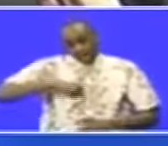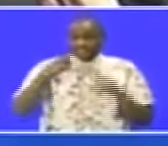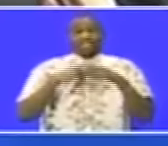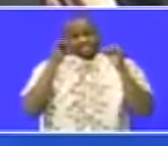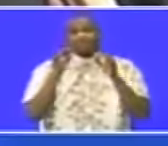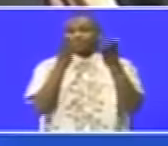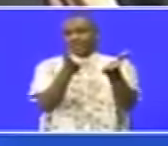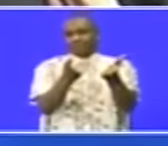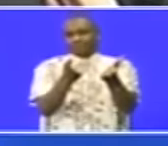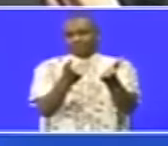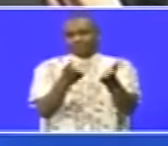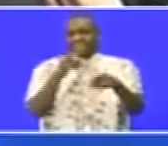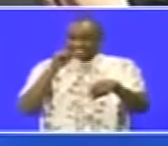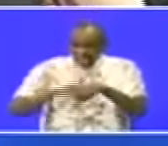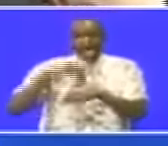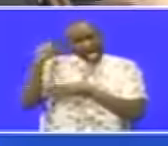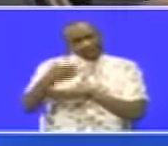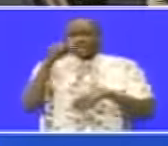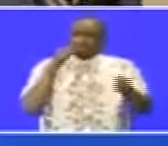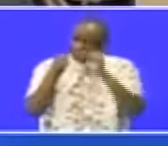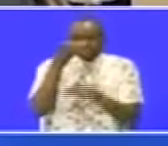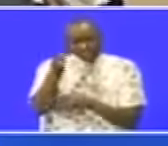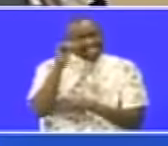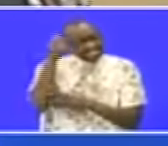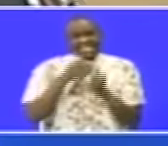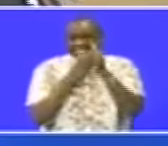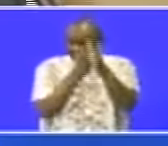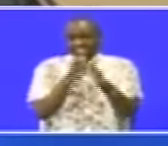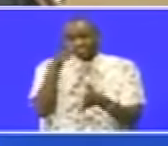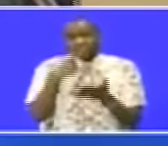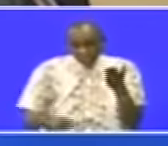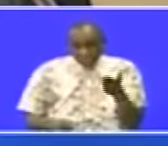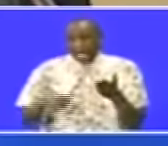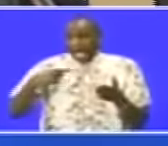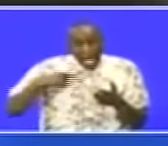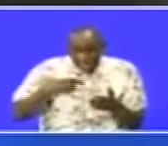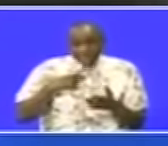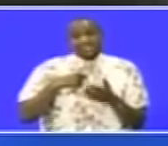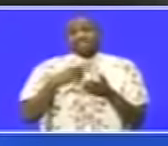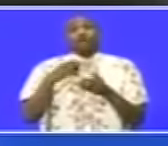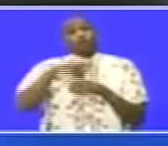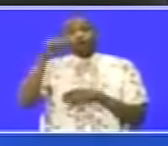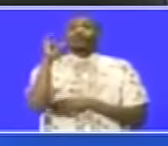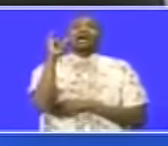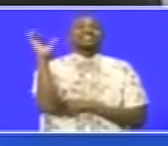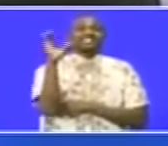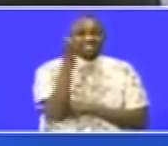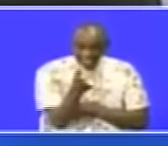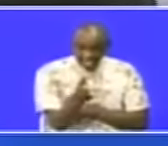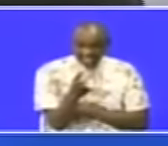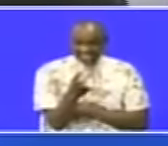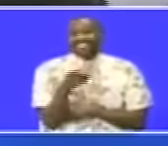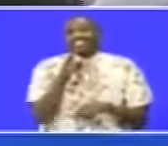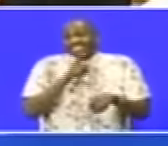available. In the aftermath of the violence, Kenyan leaders pledged, let's not be vague, let's go to Hague, perhaps thinking